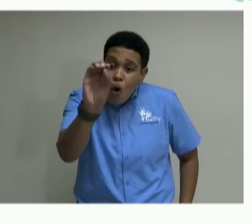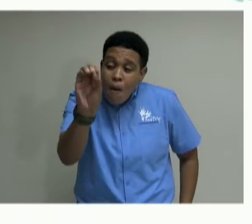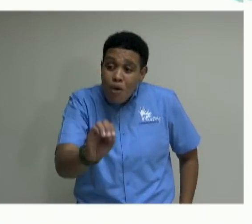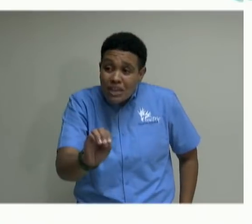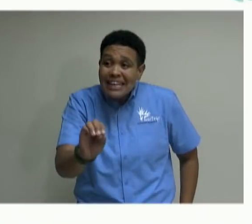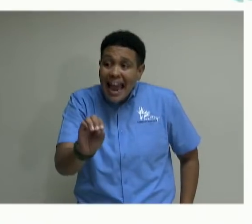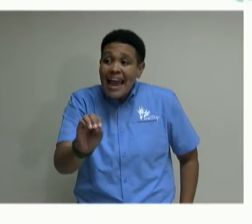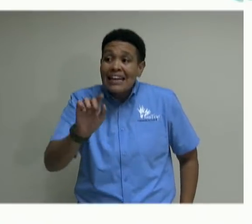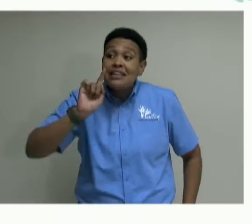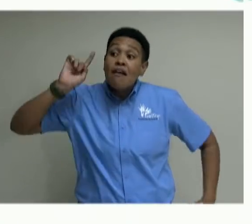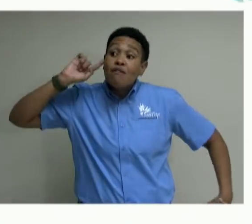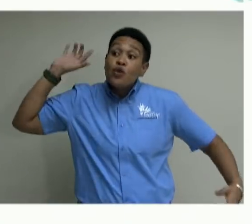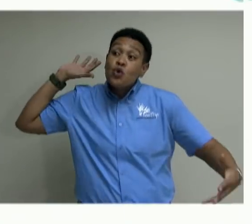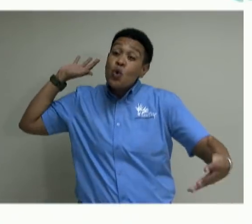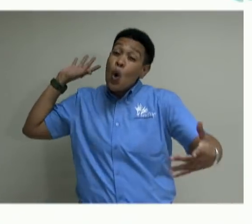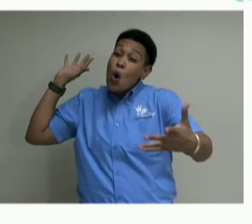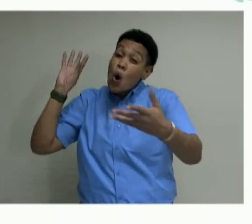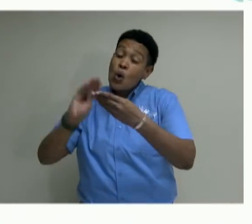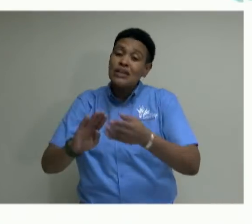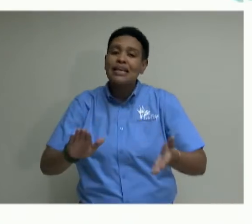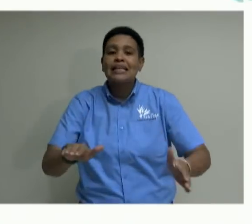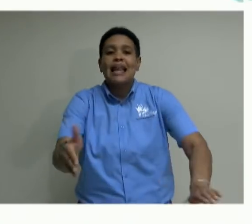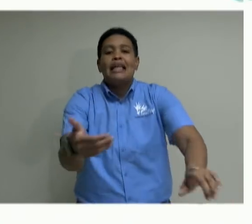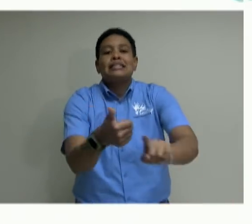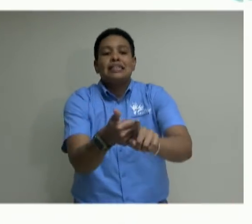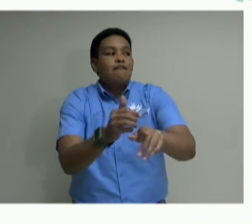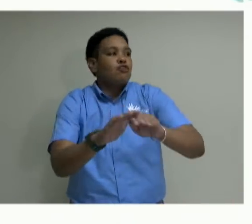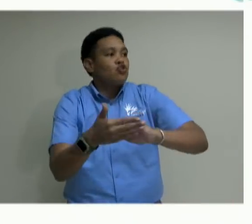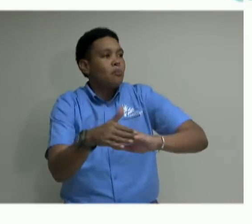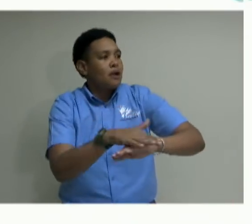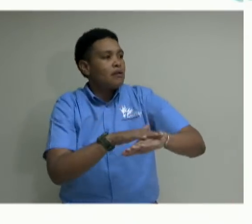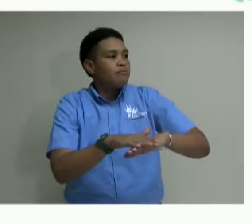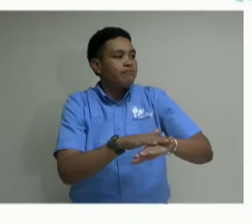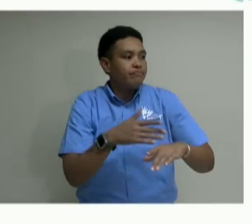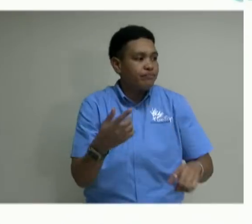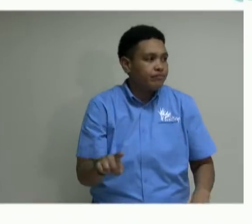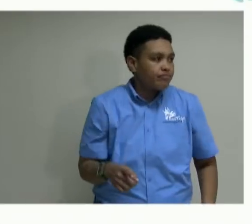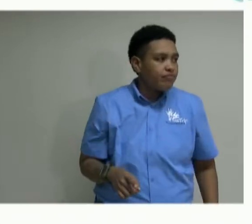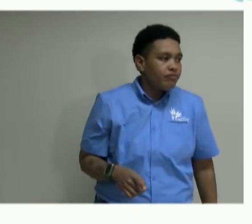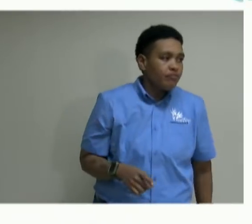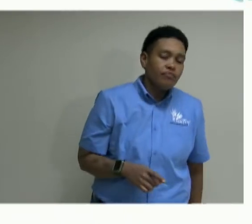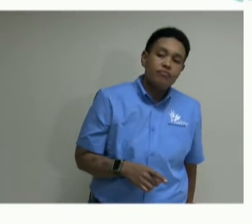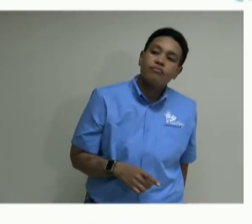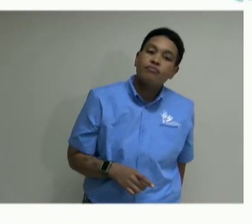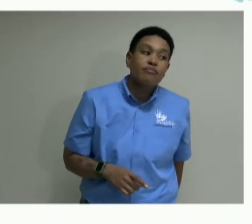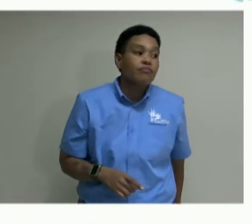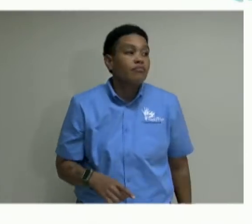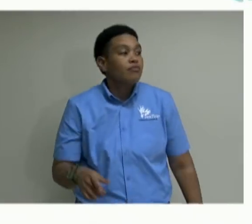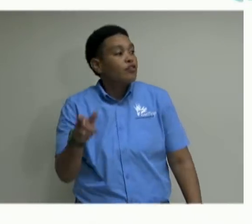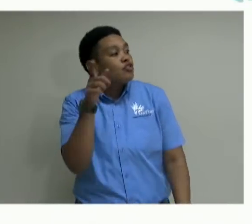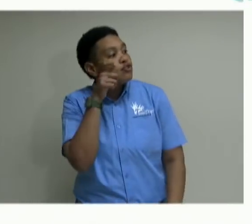48.4% of the total deaths in the island. If we look at